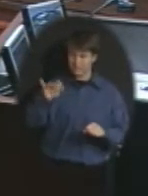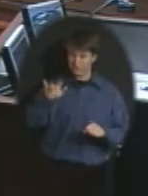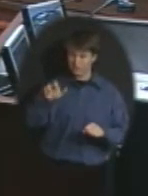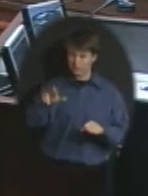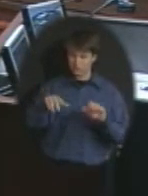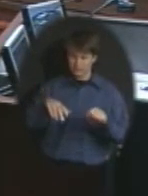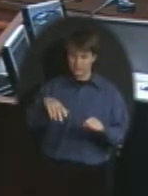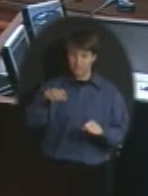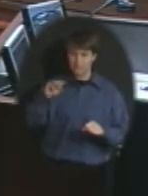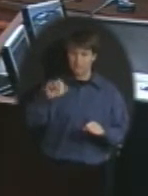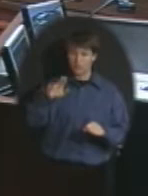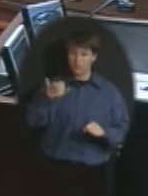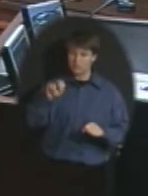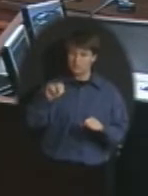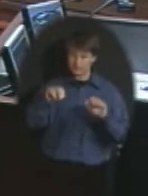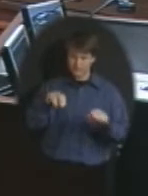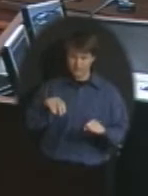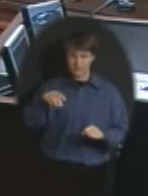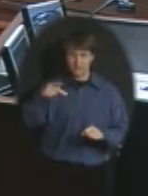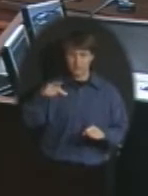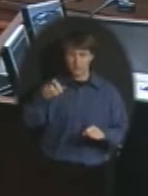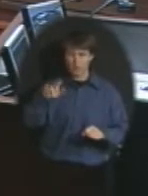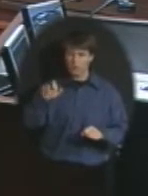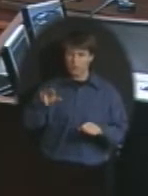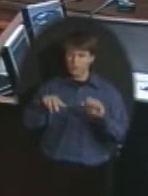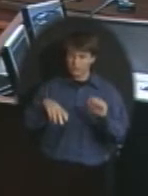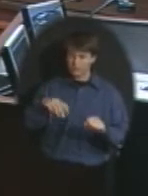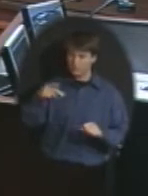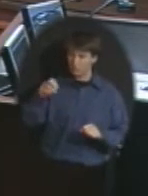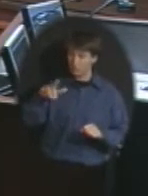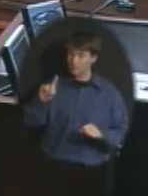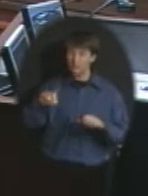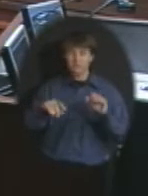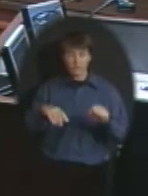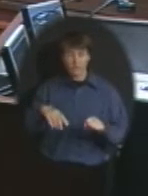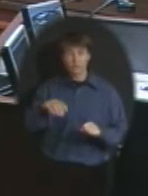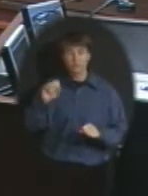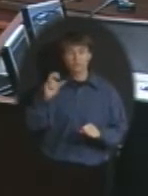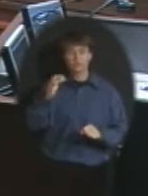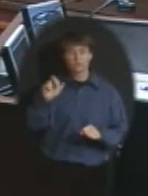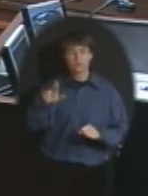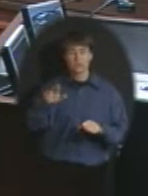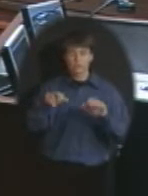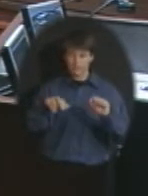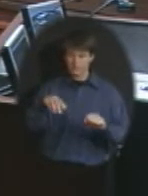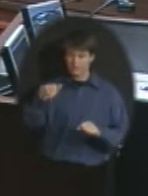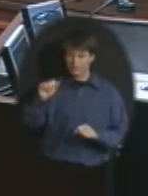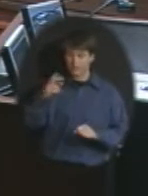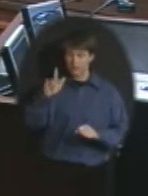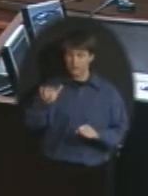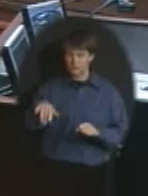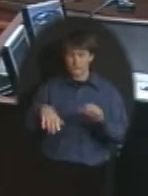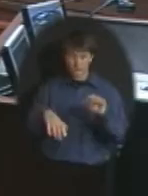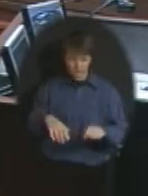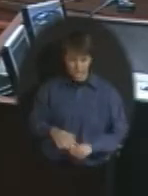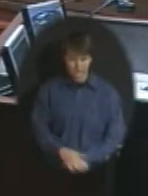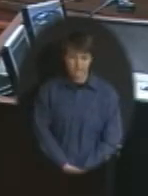Yes. Mrs. Martin? Yes. Mr. Parker? Yes. Mr. Poland? Yes. Mr. Shear? Yes. Ms. Ashley? Yes.